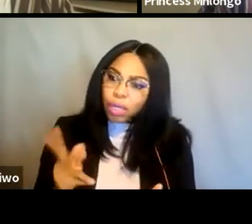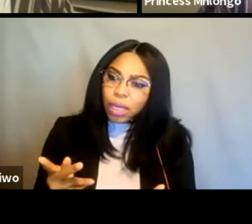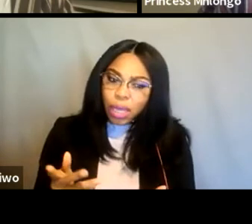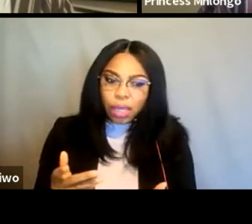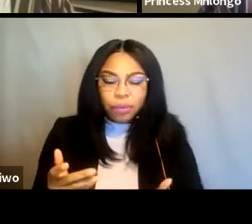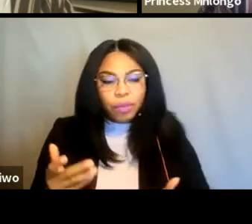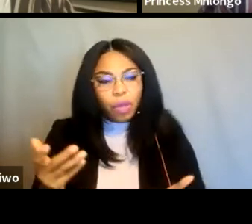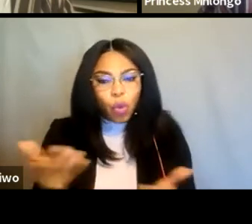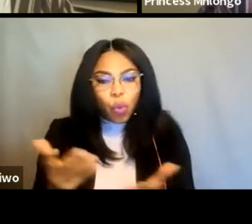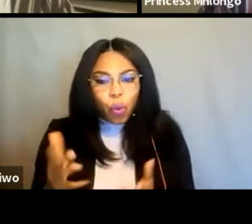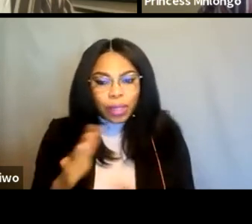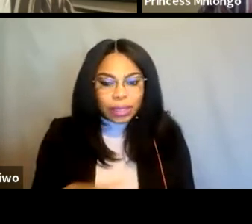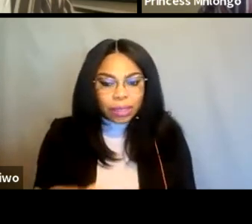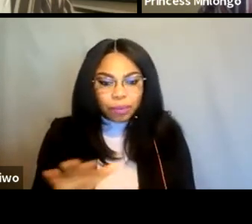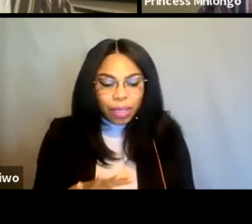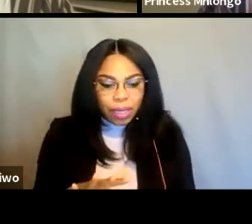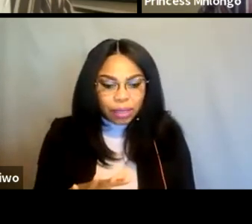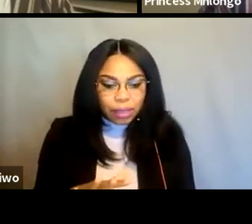space